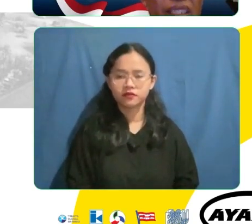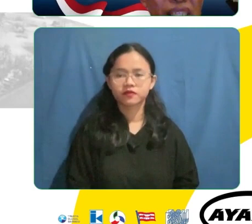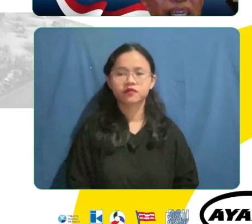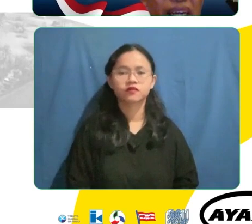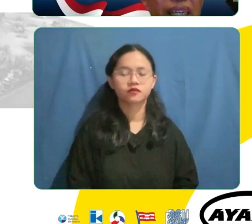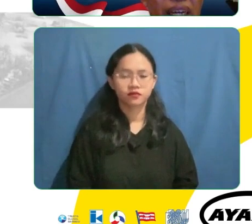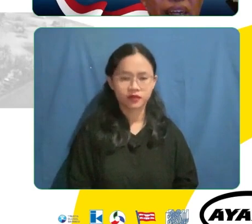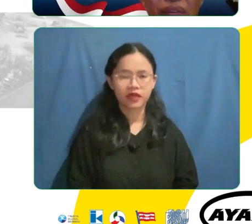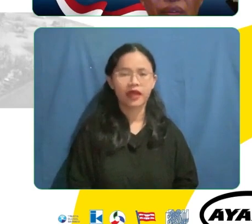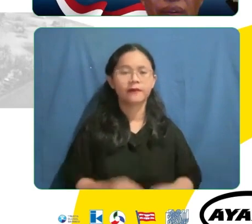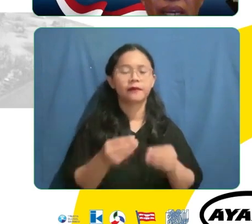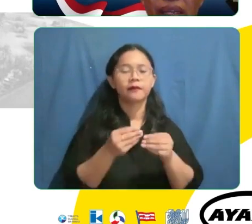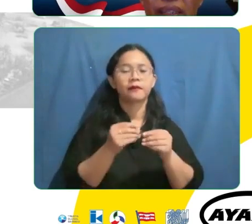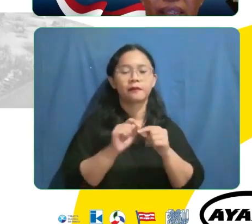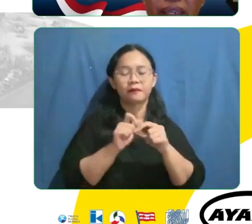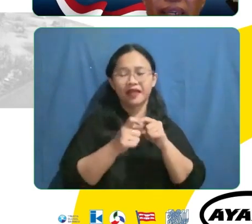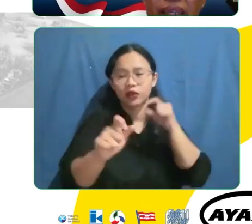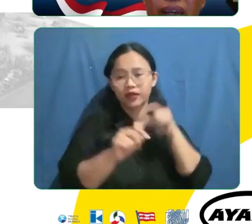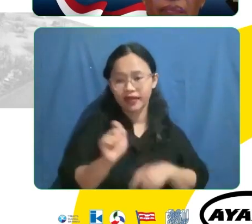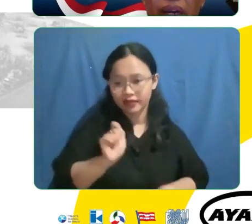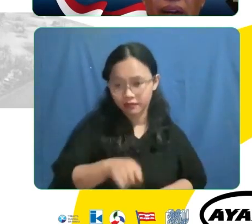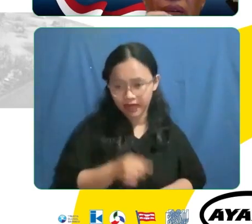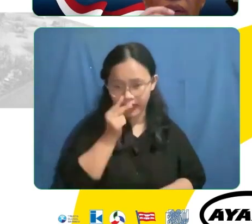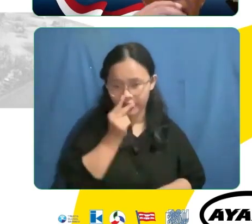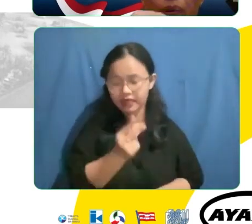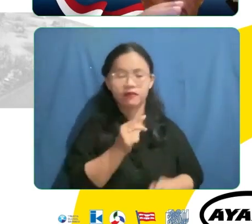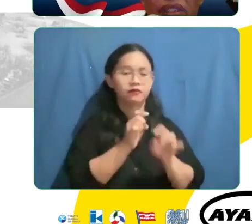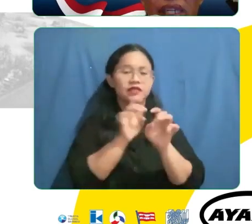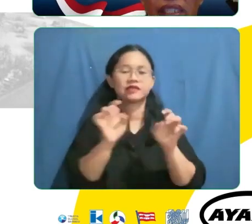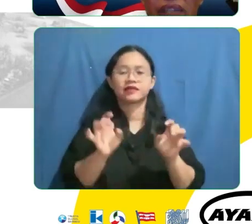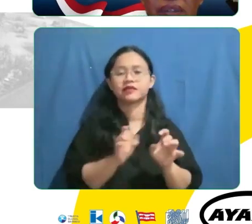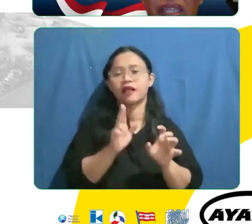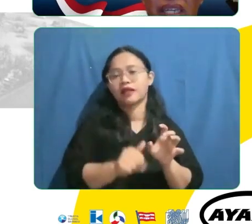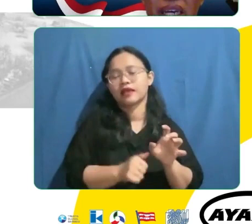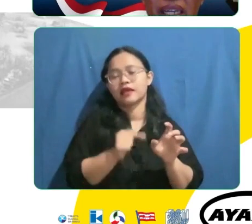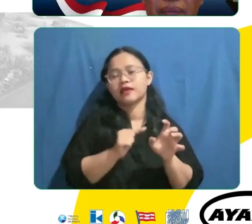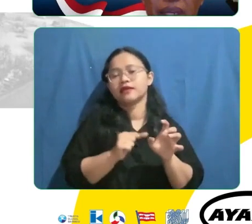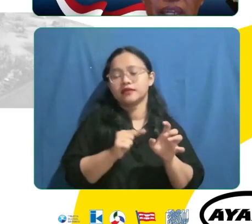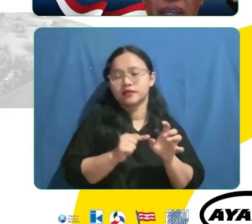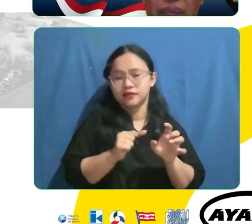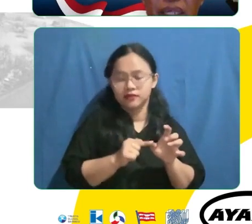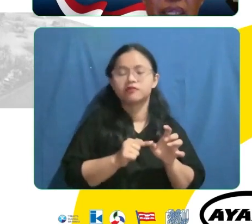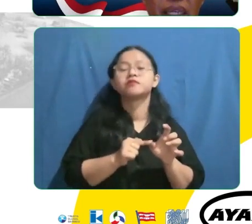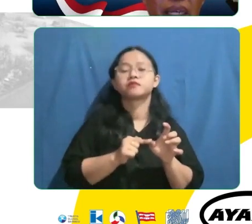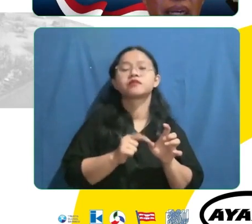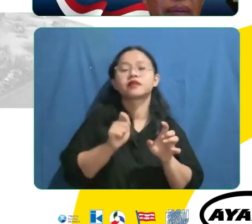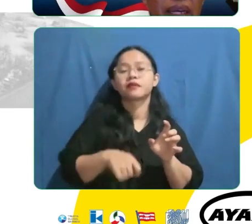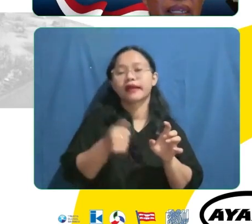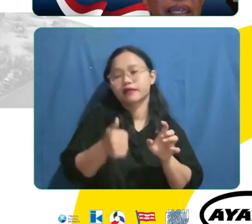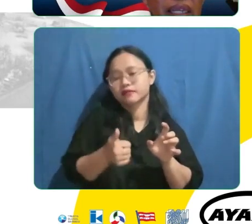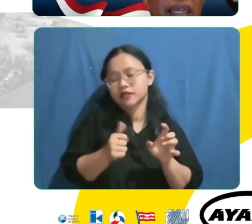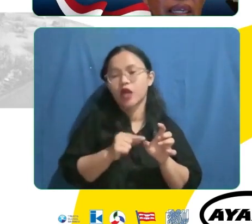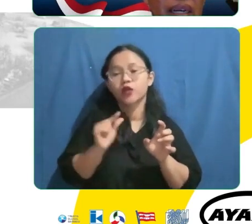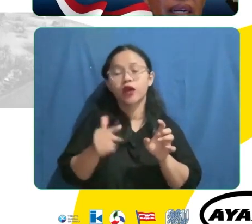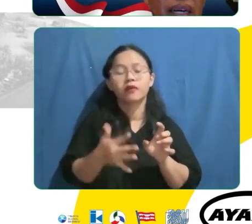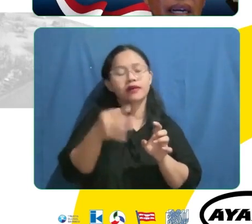methods, yeah, that involving the component of exposure, sensitivity, and adaptation capacity. And you can see